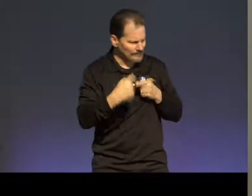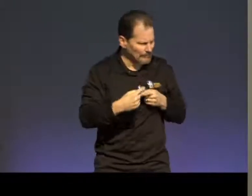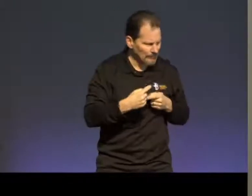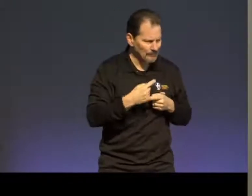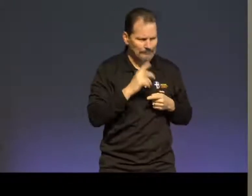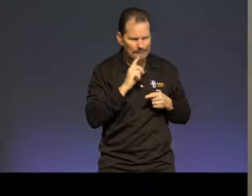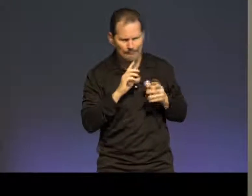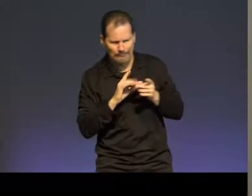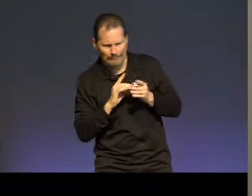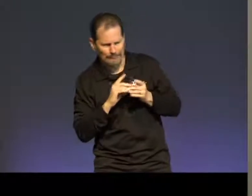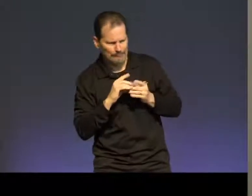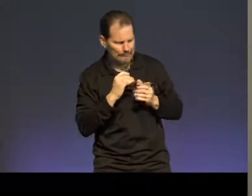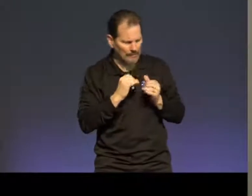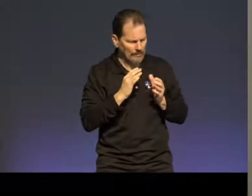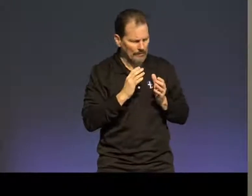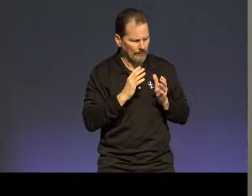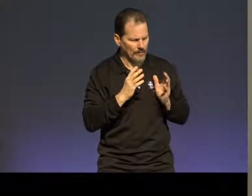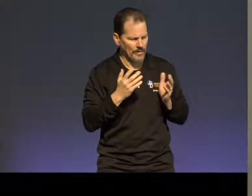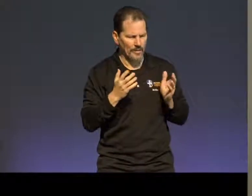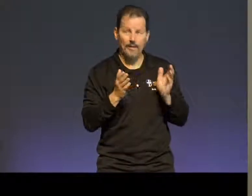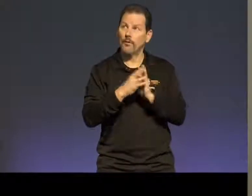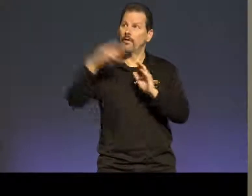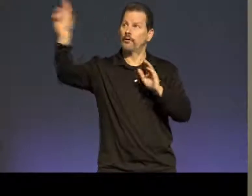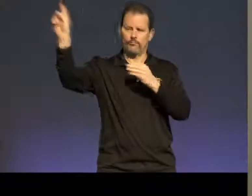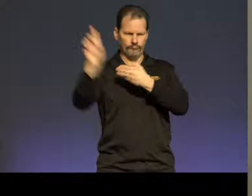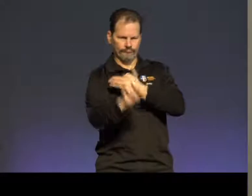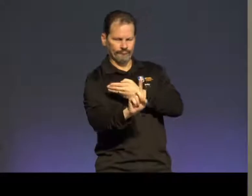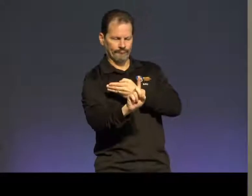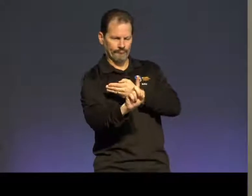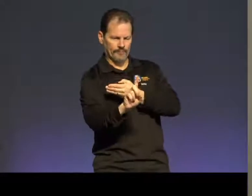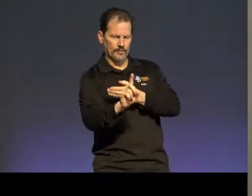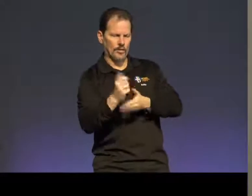wrong, Lord, clarify words.